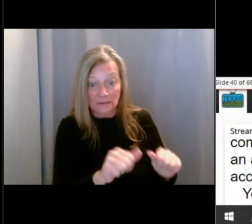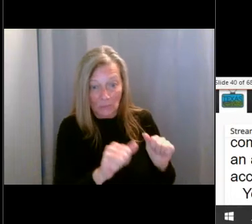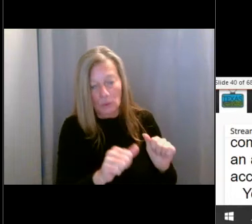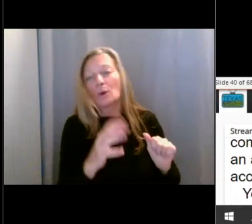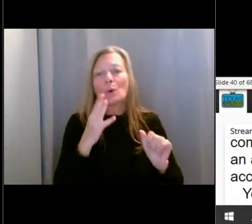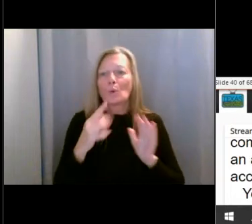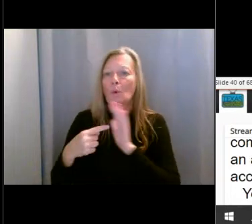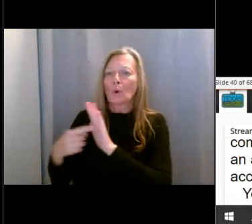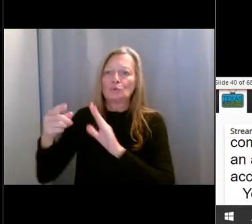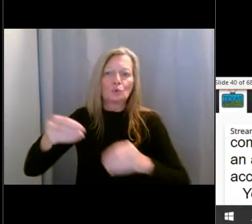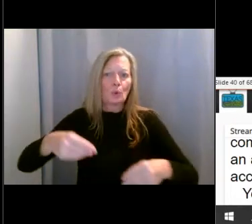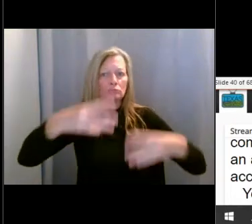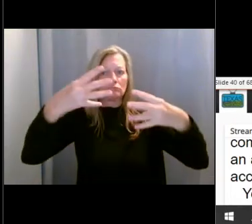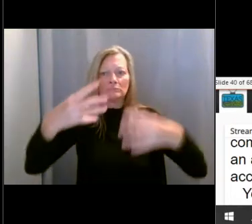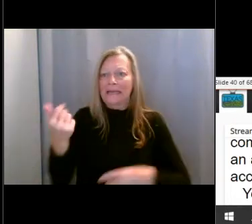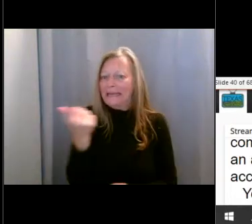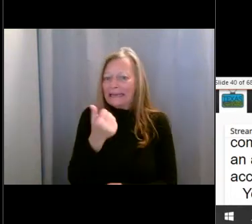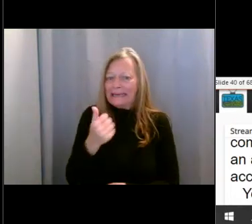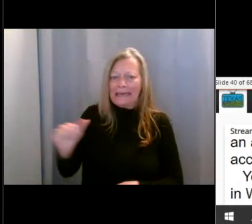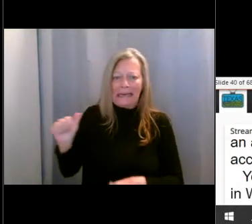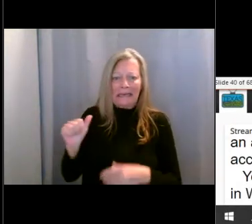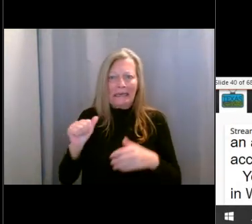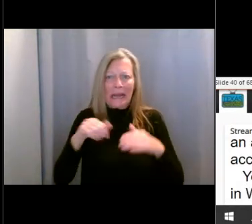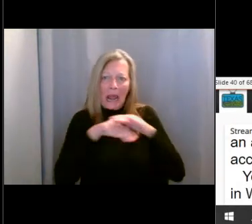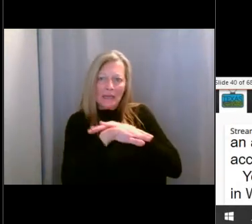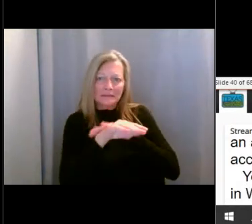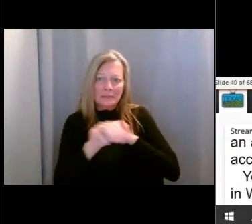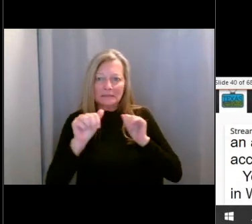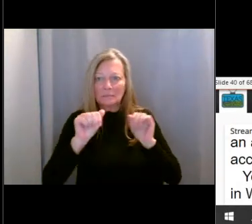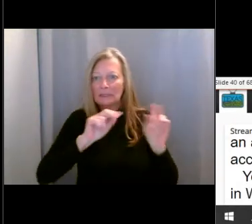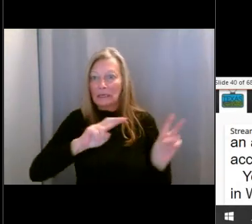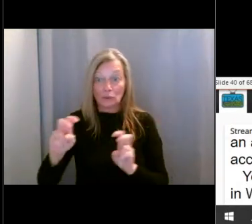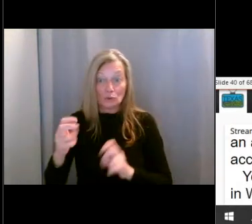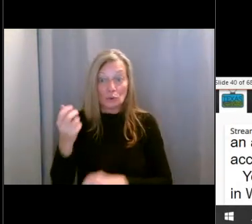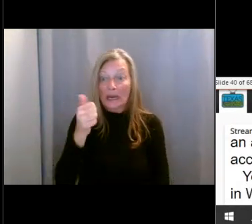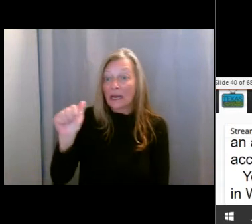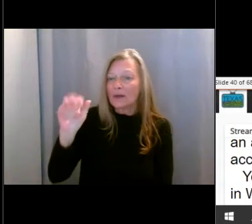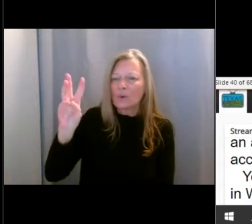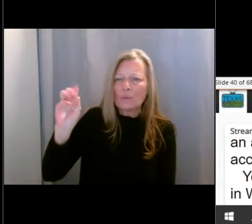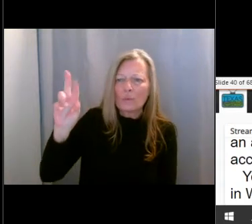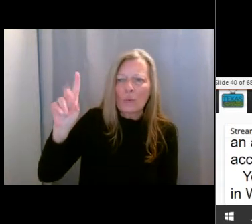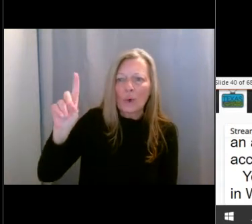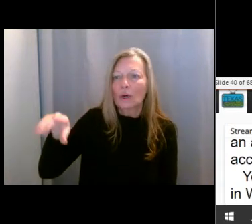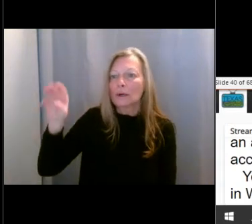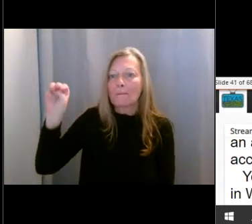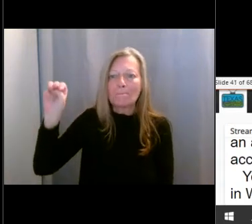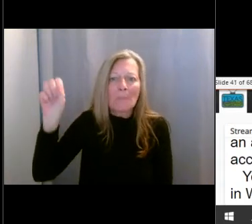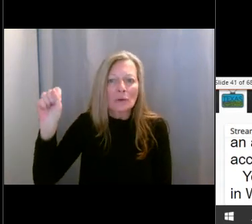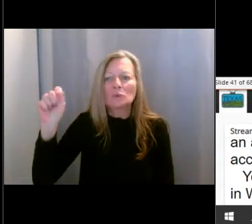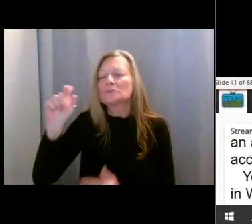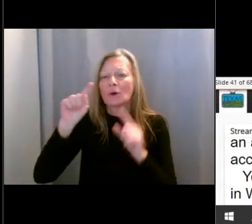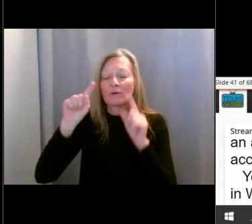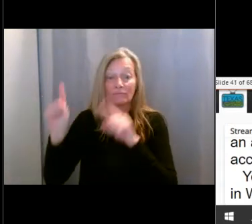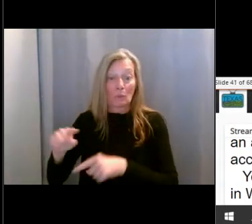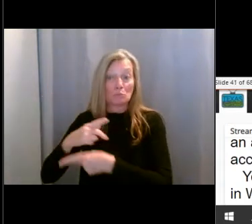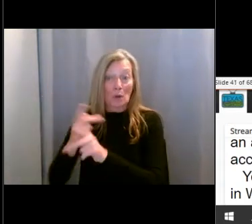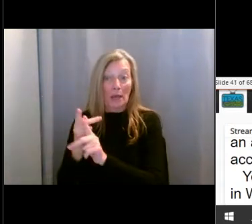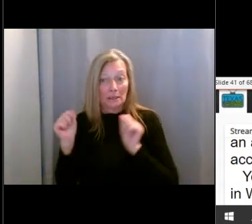in Word or PowerPoint or any Microsoft product to help you ensure accessibility for the items that you're working